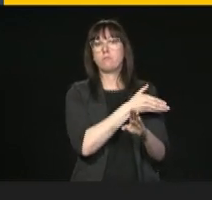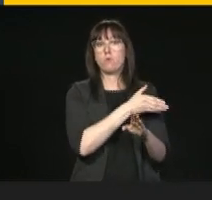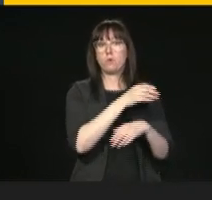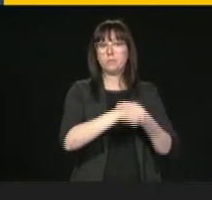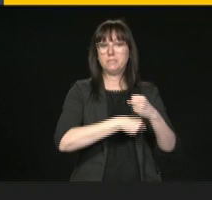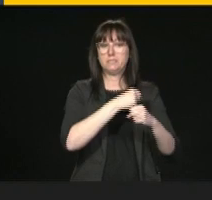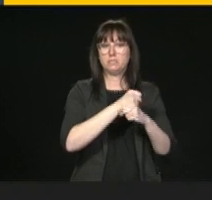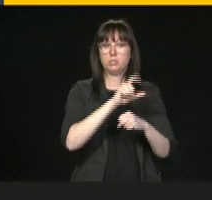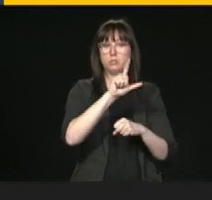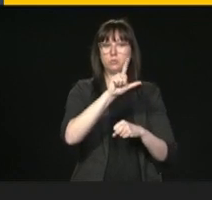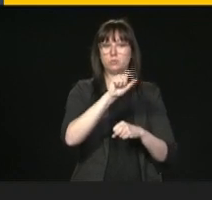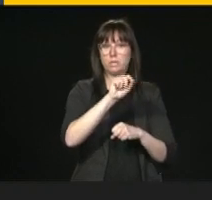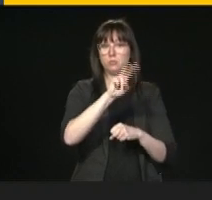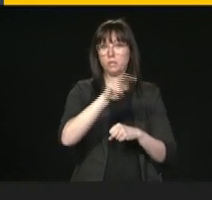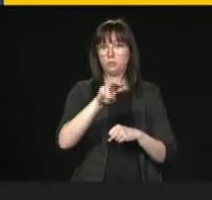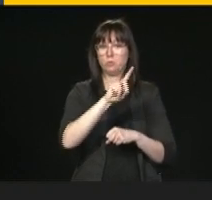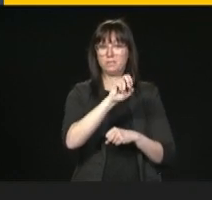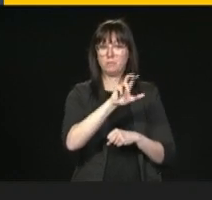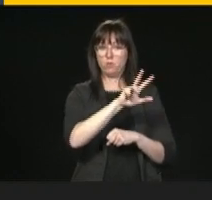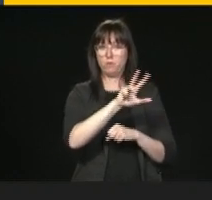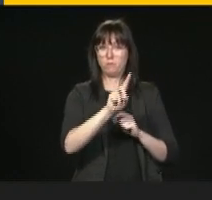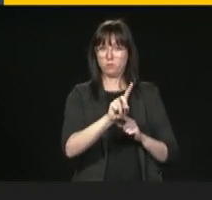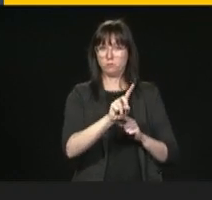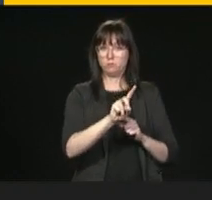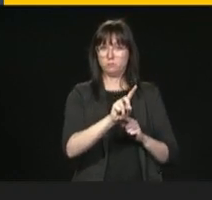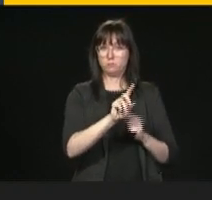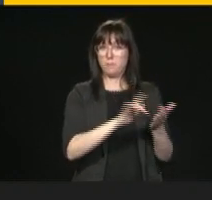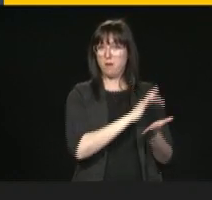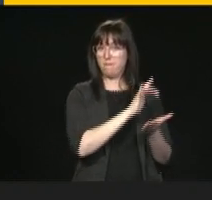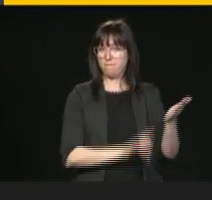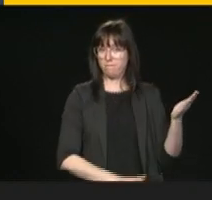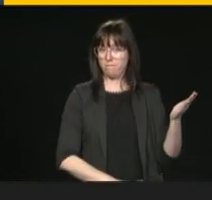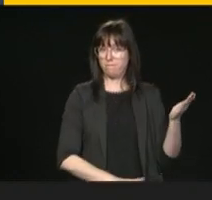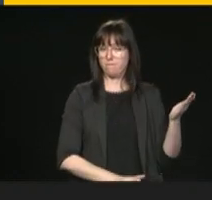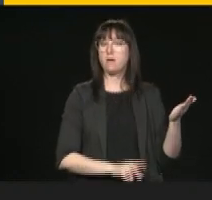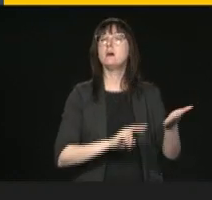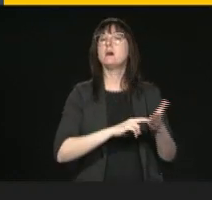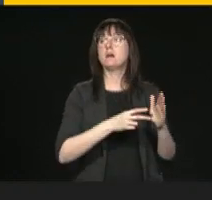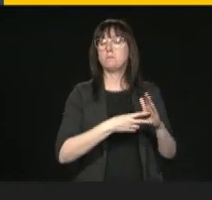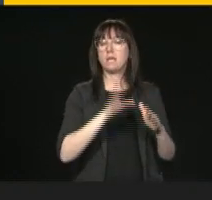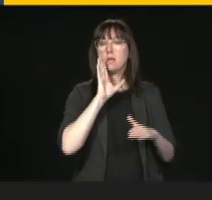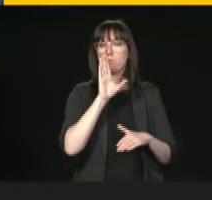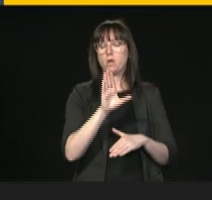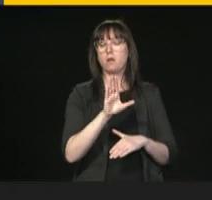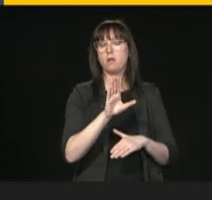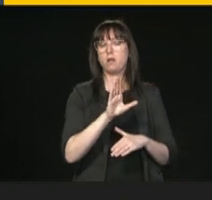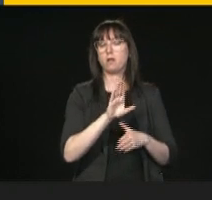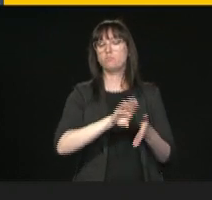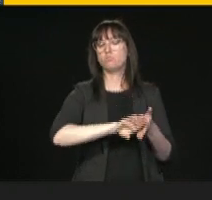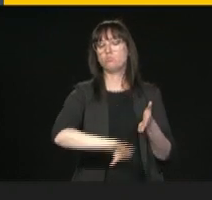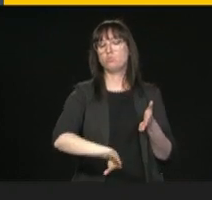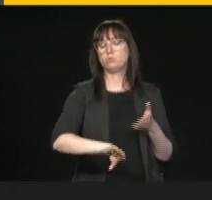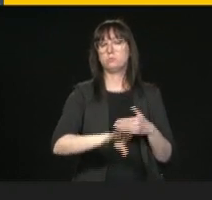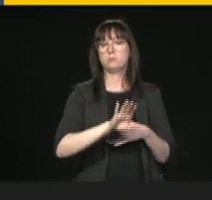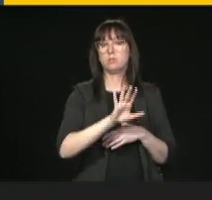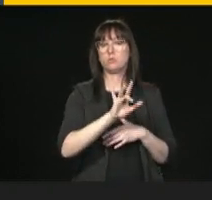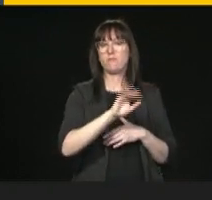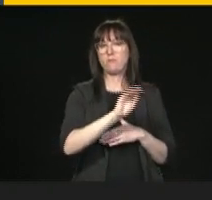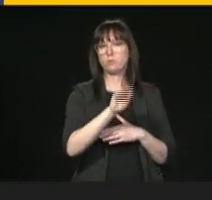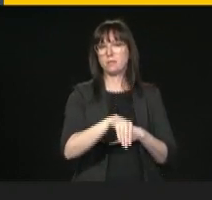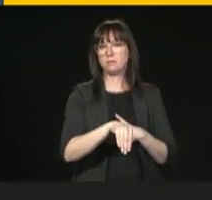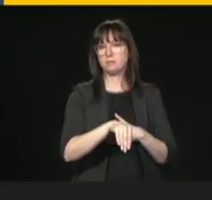31st, 2022, they will receive the loan will be forgiven of 25%, so that can go up to